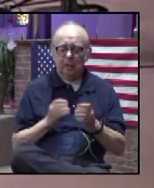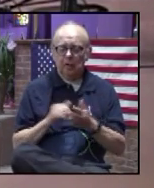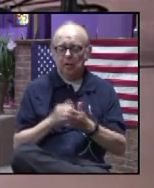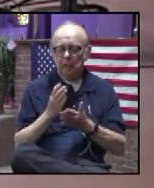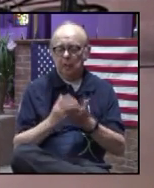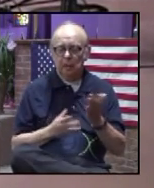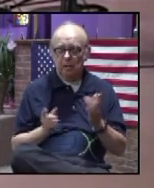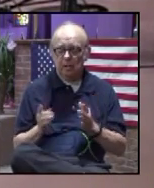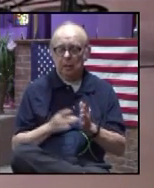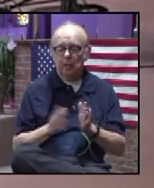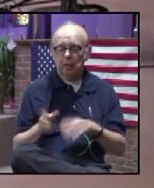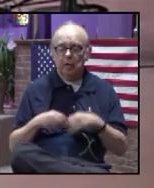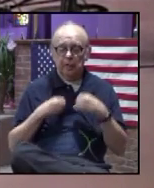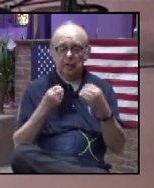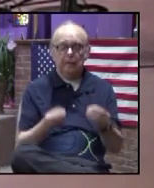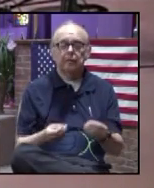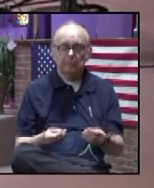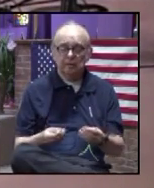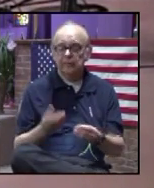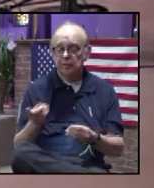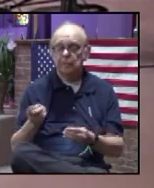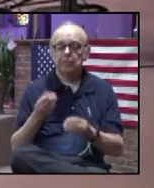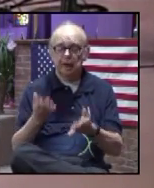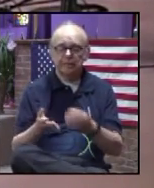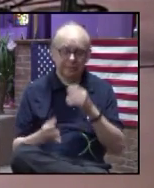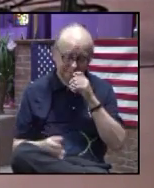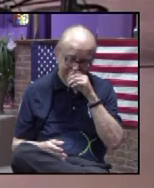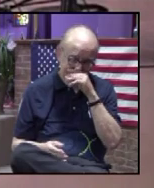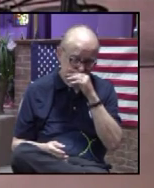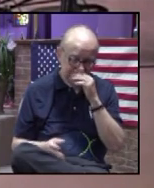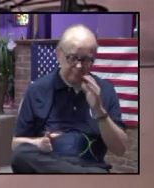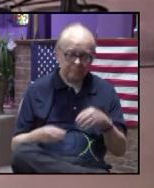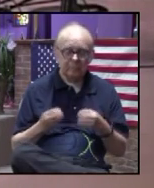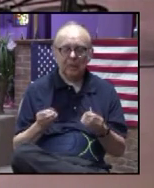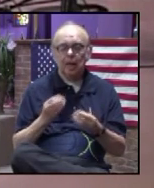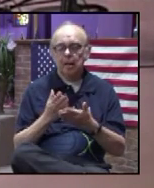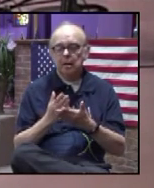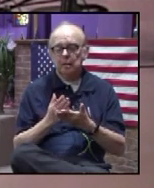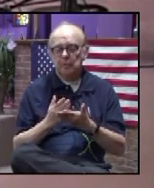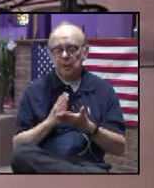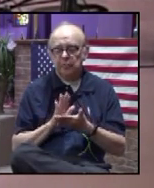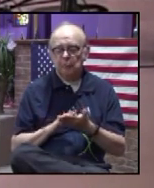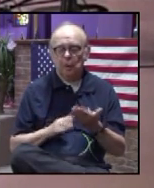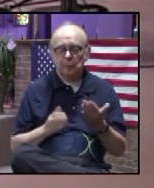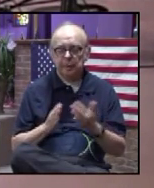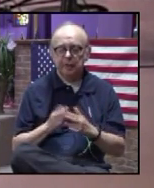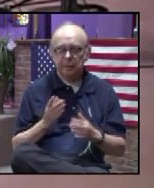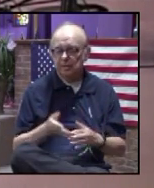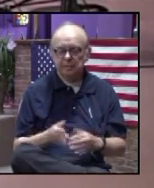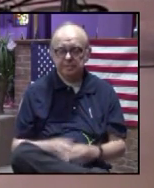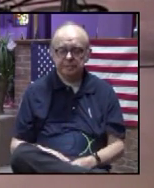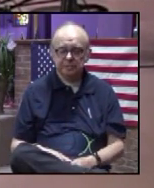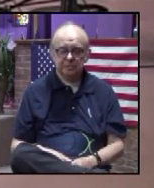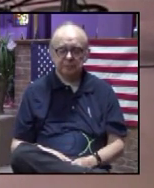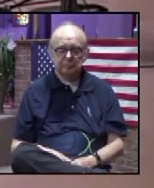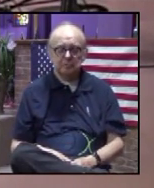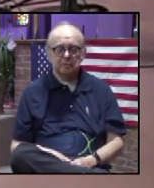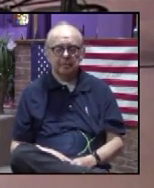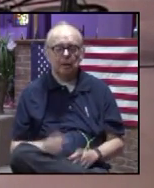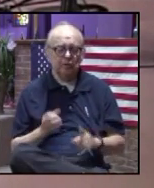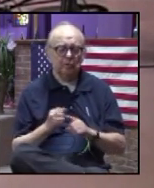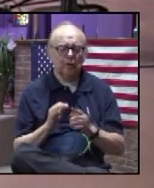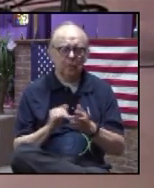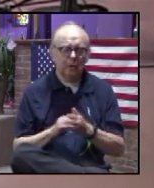part, Jesus. You've got the other 99. Let me have my little piece over here, you know, that I just want to hang on